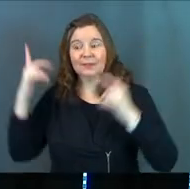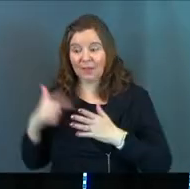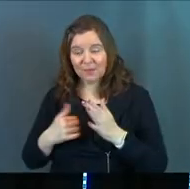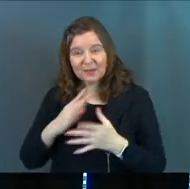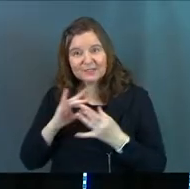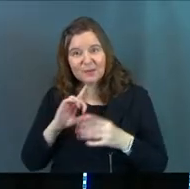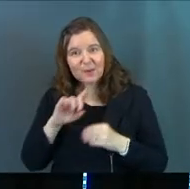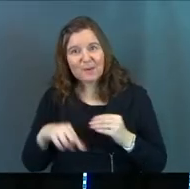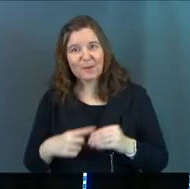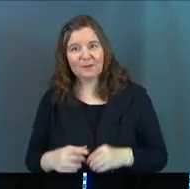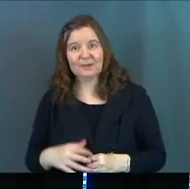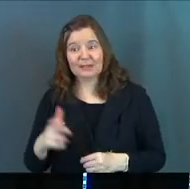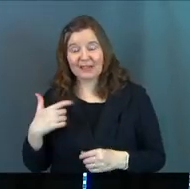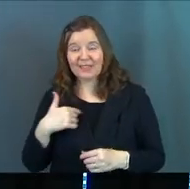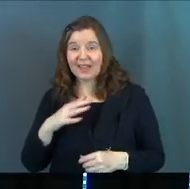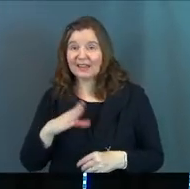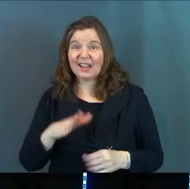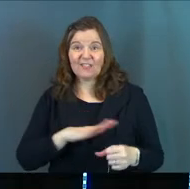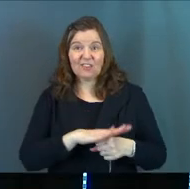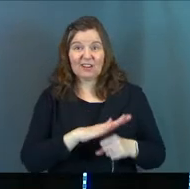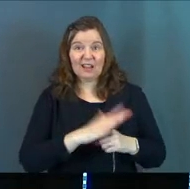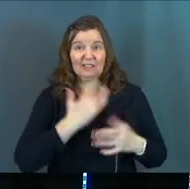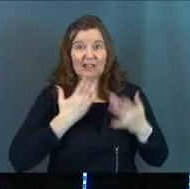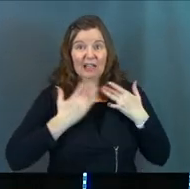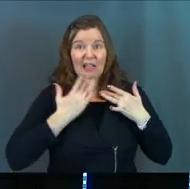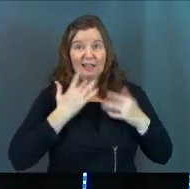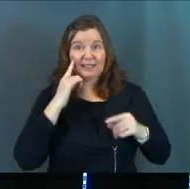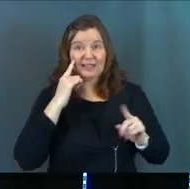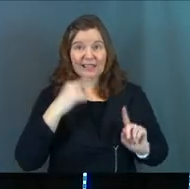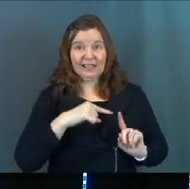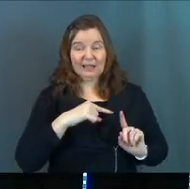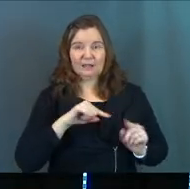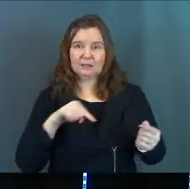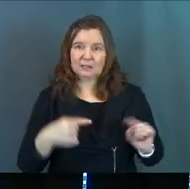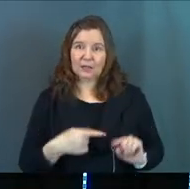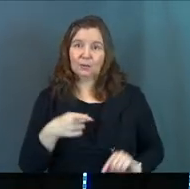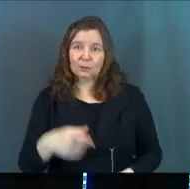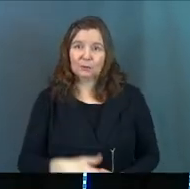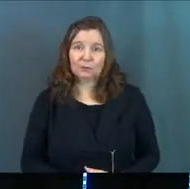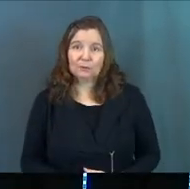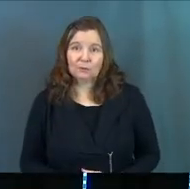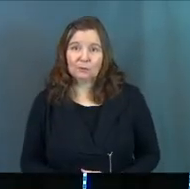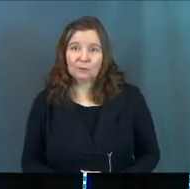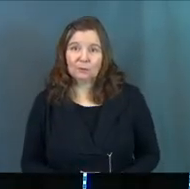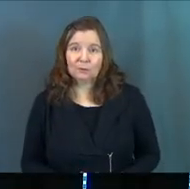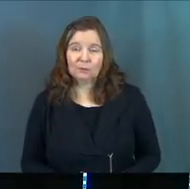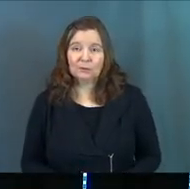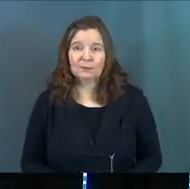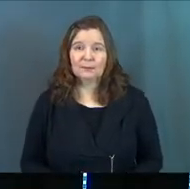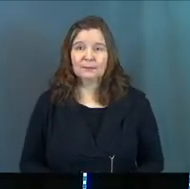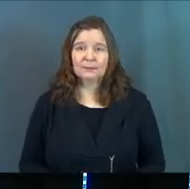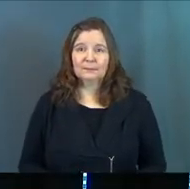That's what he's talking about. Because that never enough thinking, it's killing you.